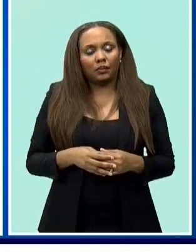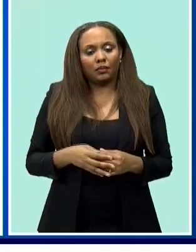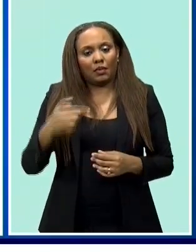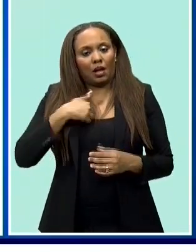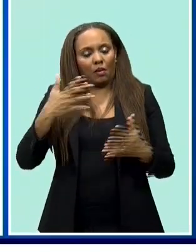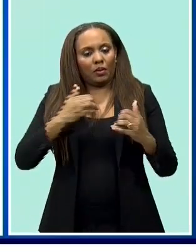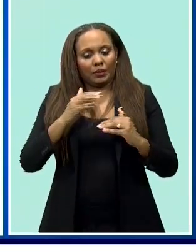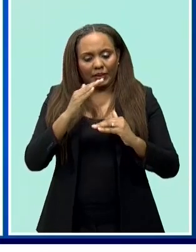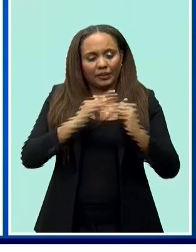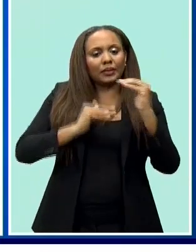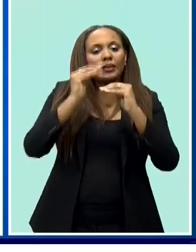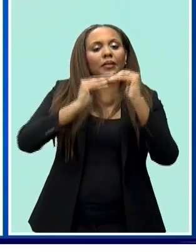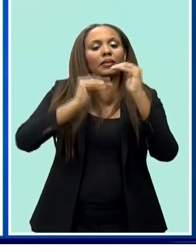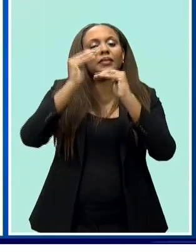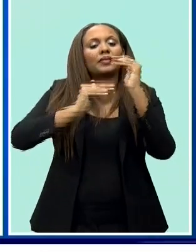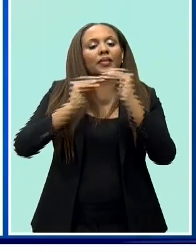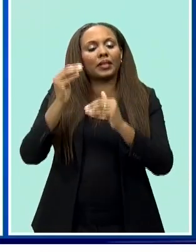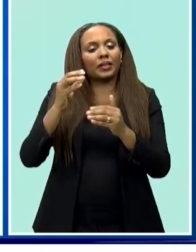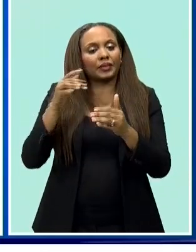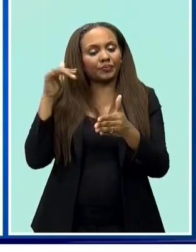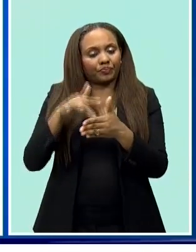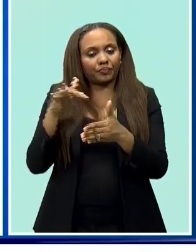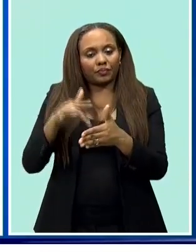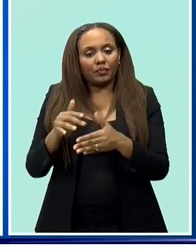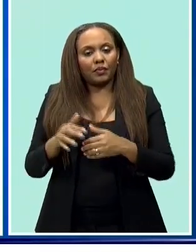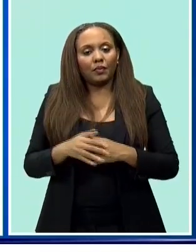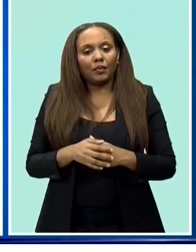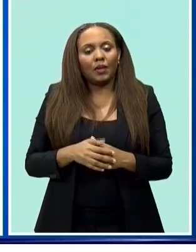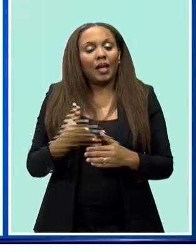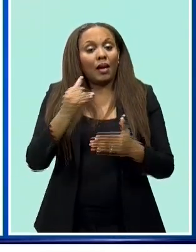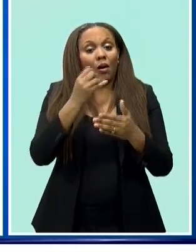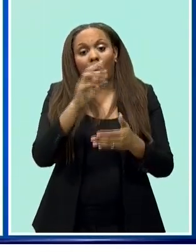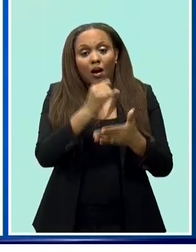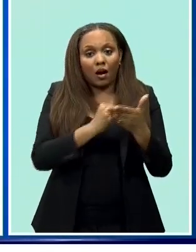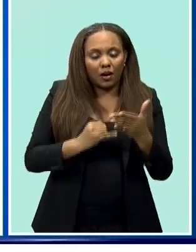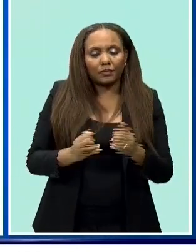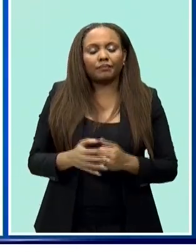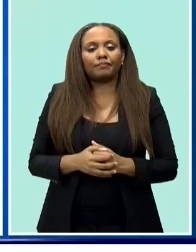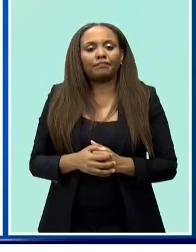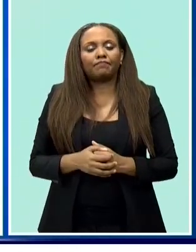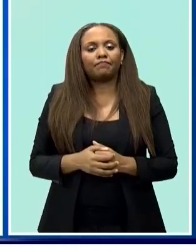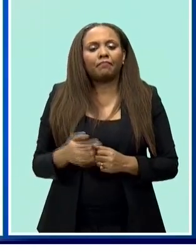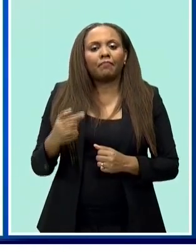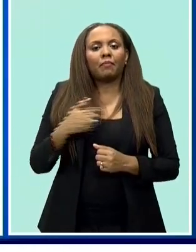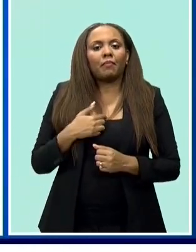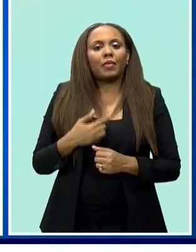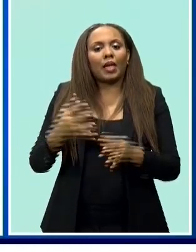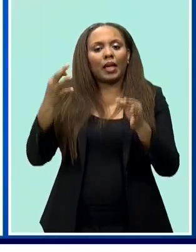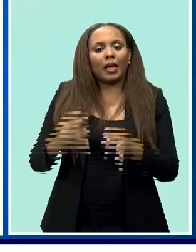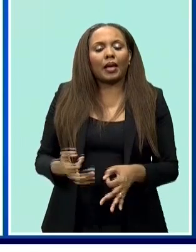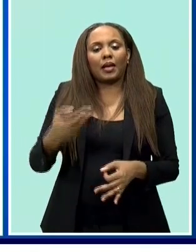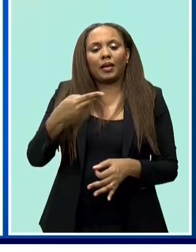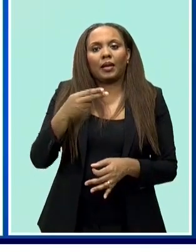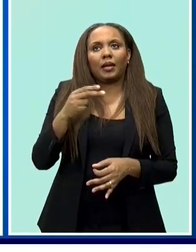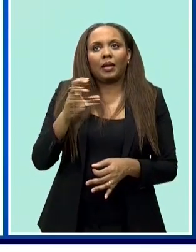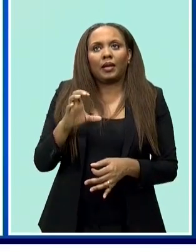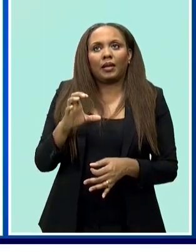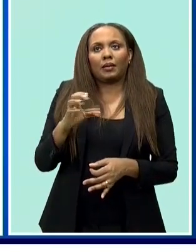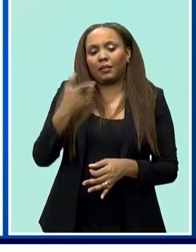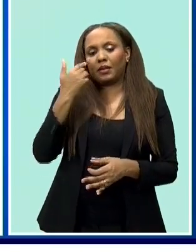architectural studies, but here also offers art and design. I decided to choose Harrison College because also they